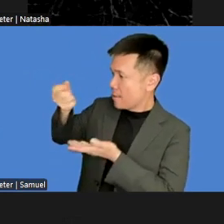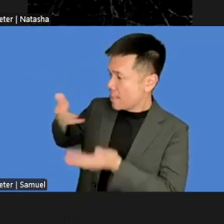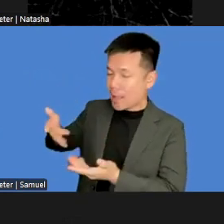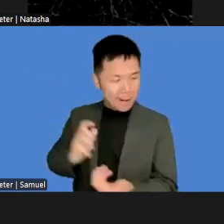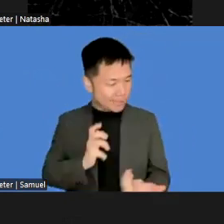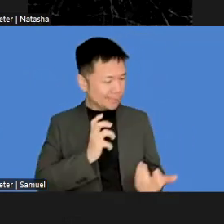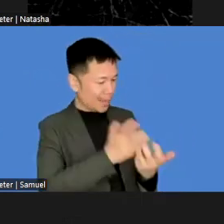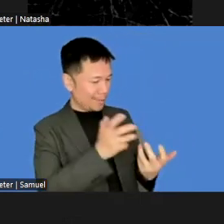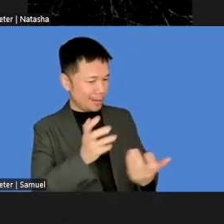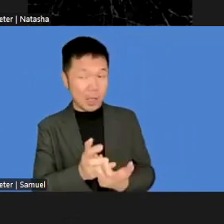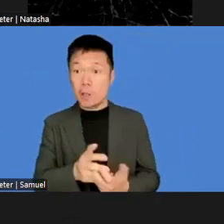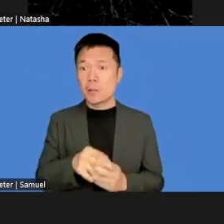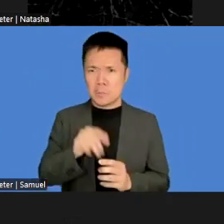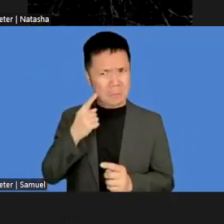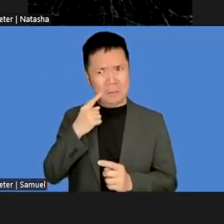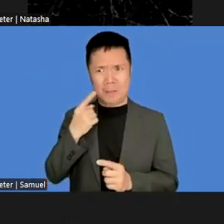discriminates against